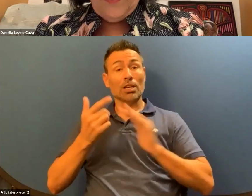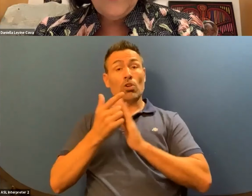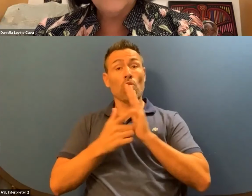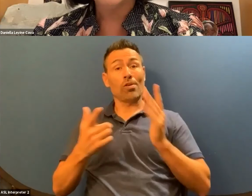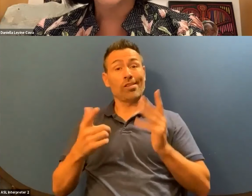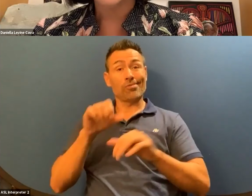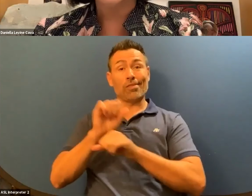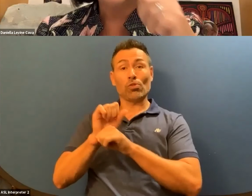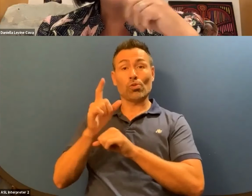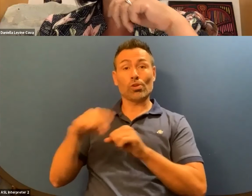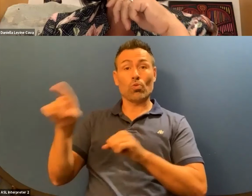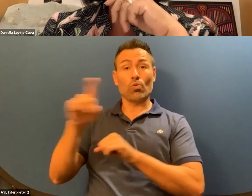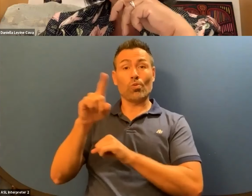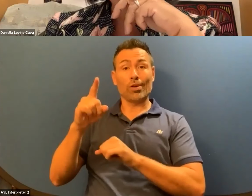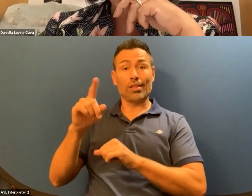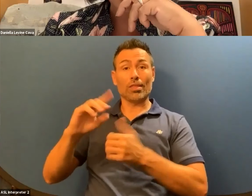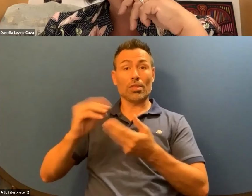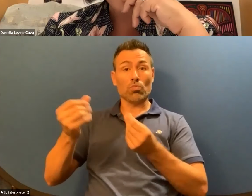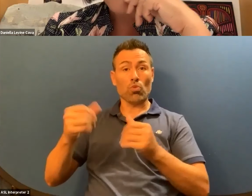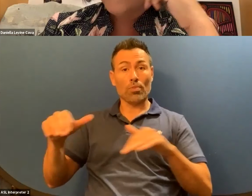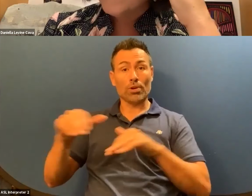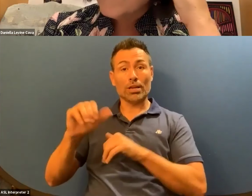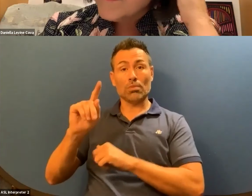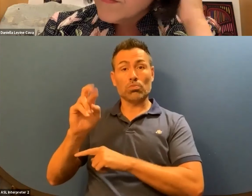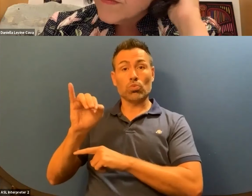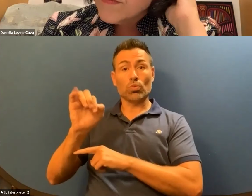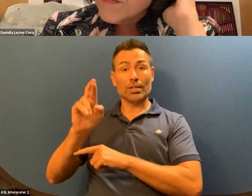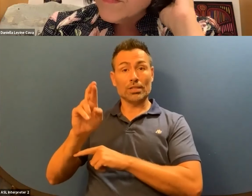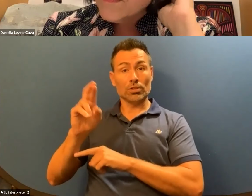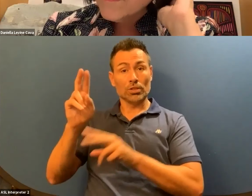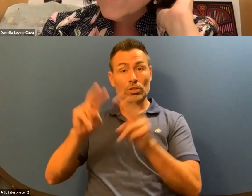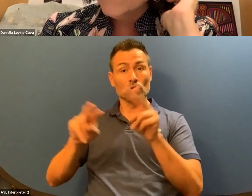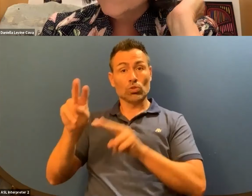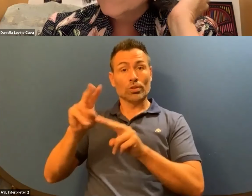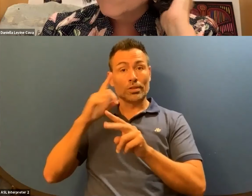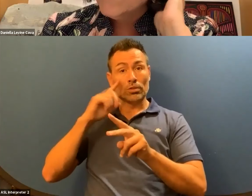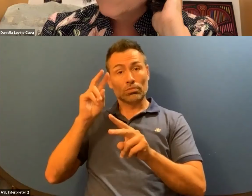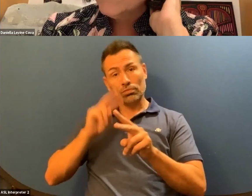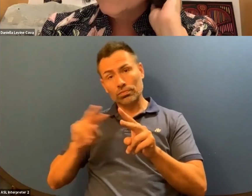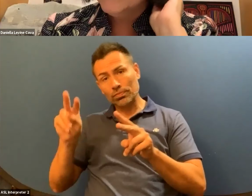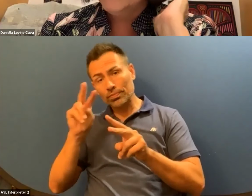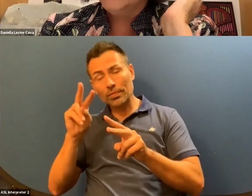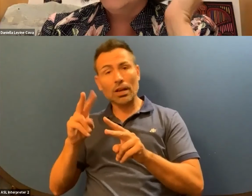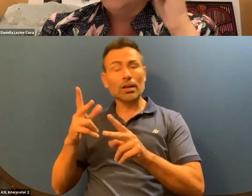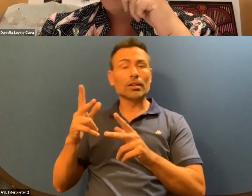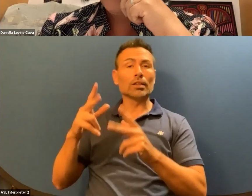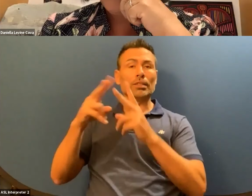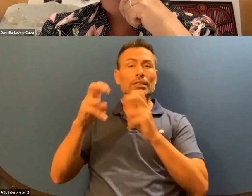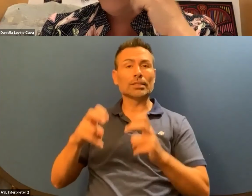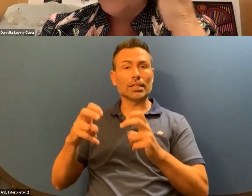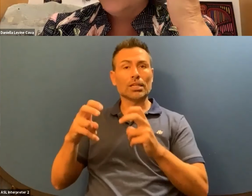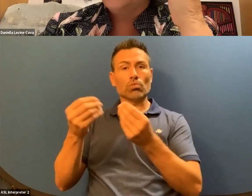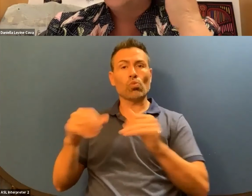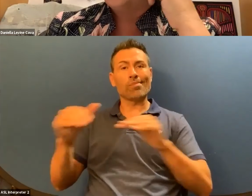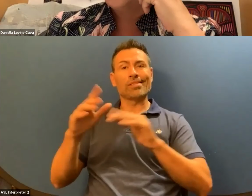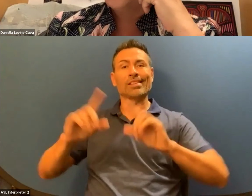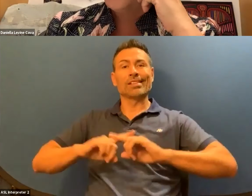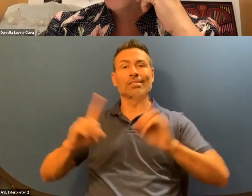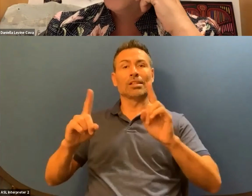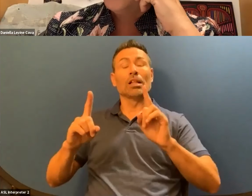property appraiser, to assess these properties perhaps differently so it does not skew the market against those that live here and